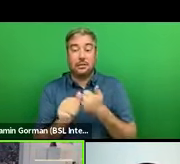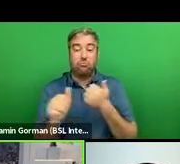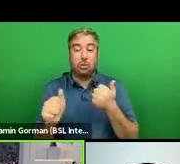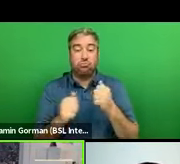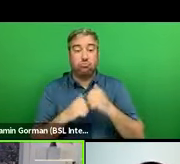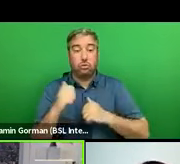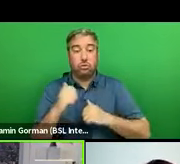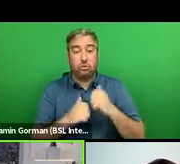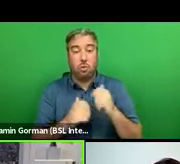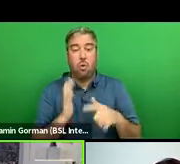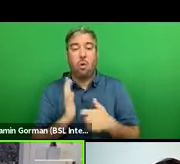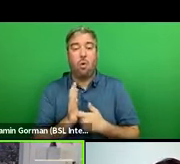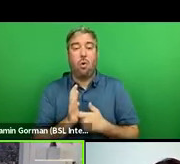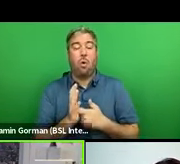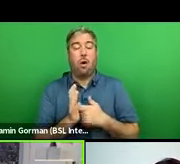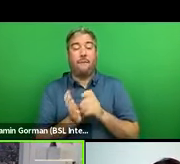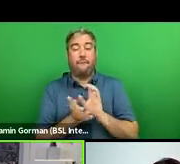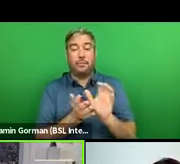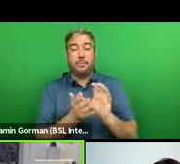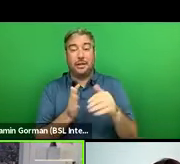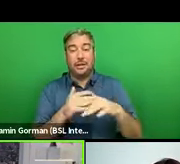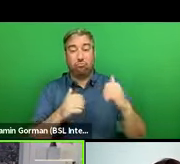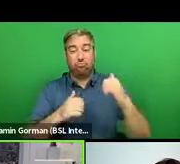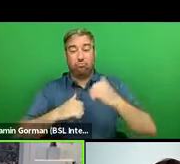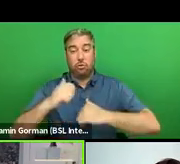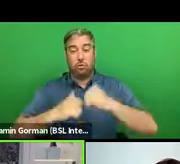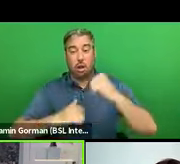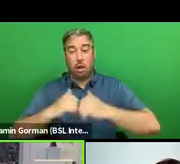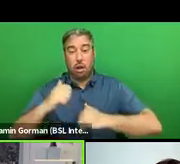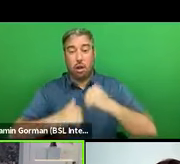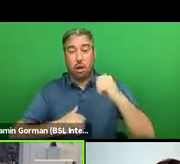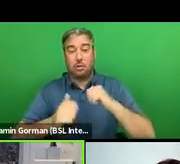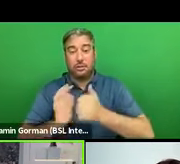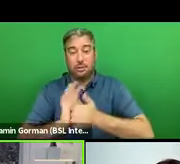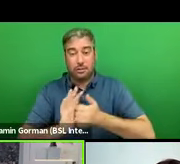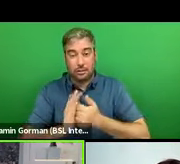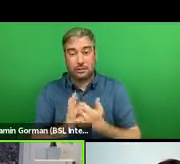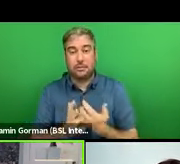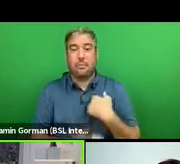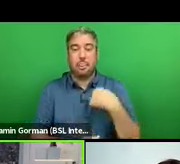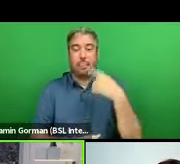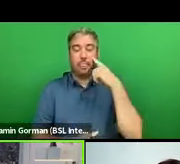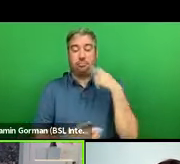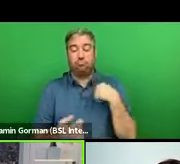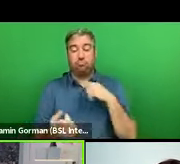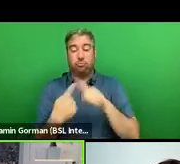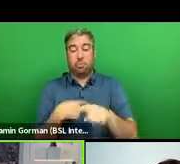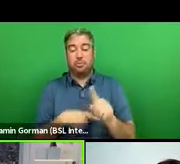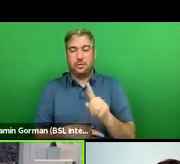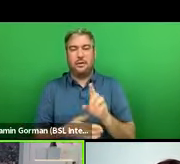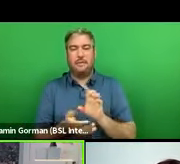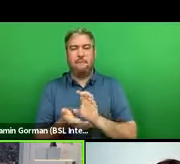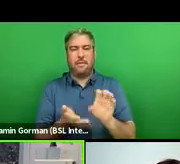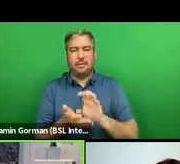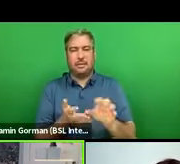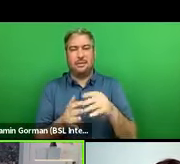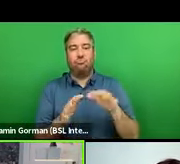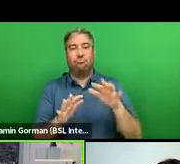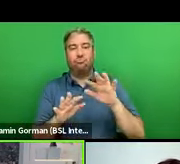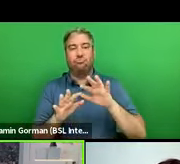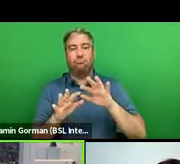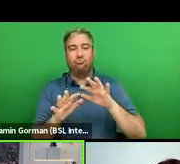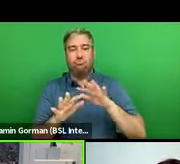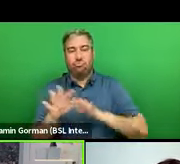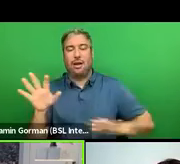would be investing in transversal infrastructure, whether it's physical, socioeconomic, would probably be a better bet, especially in places